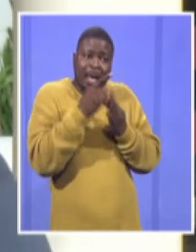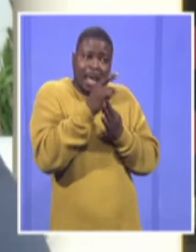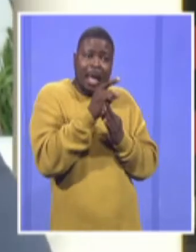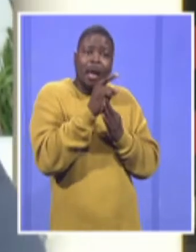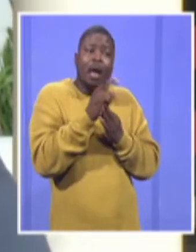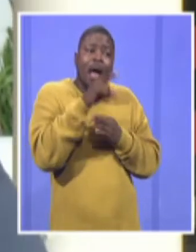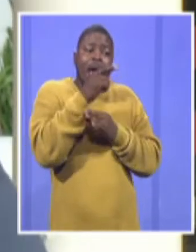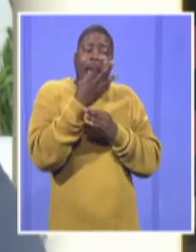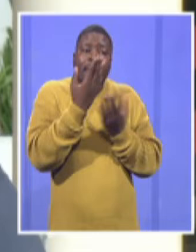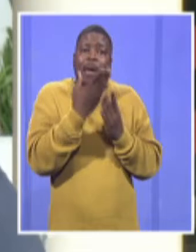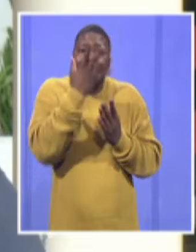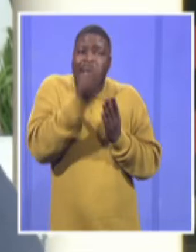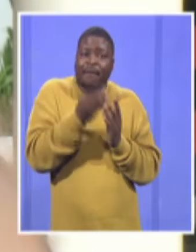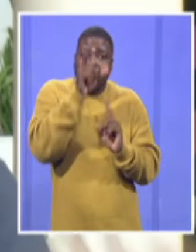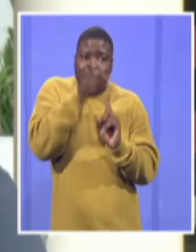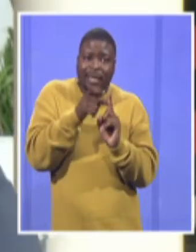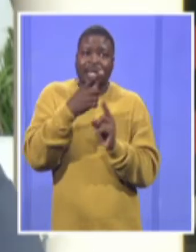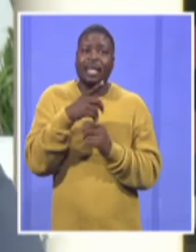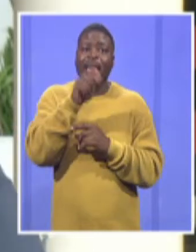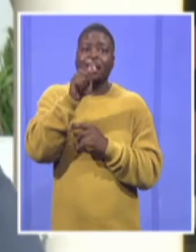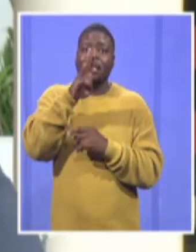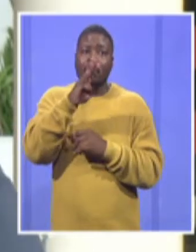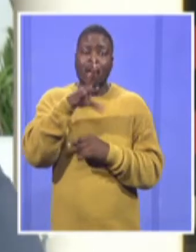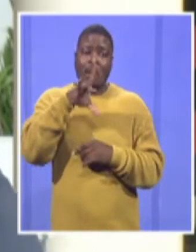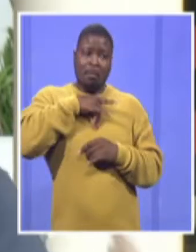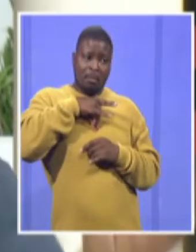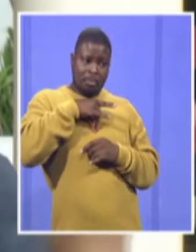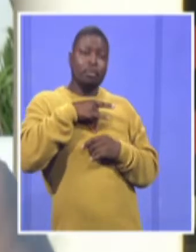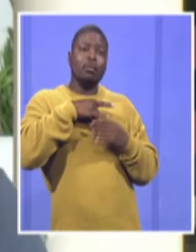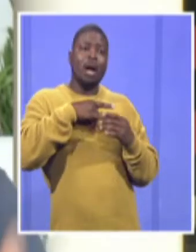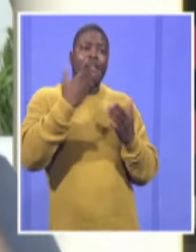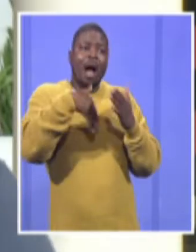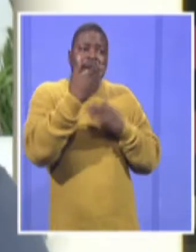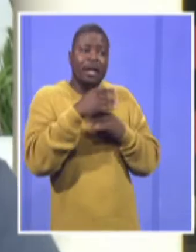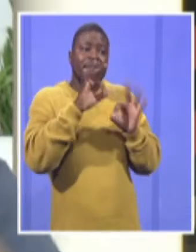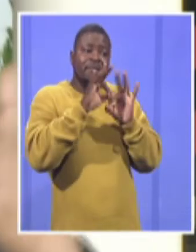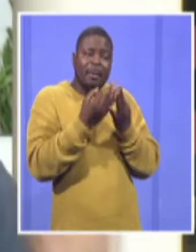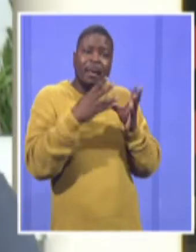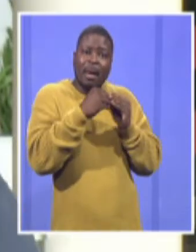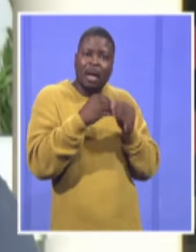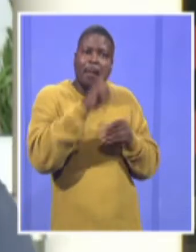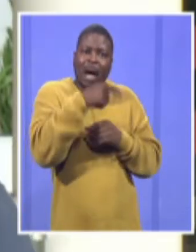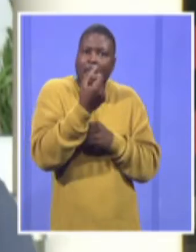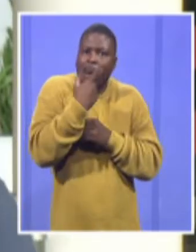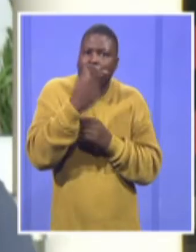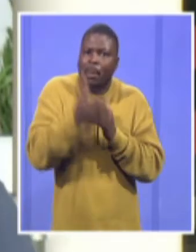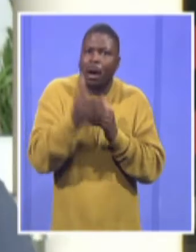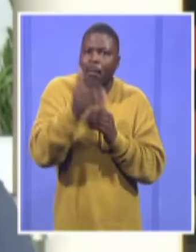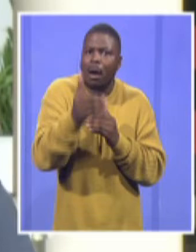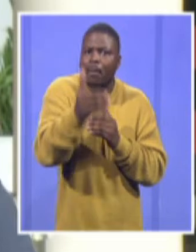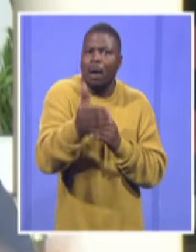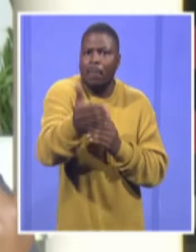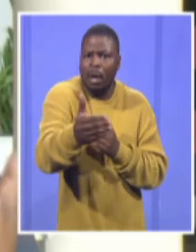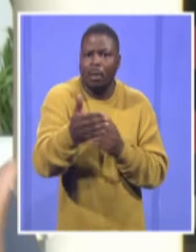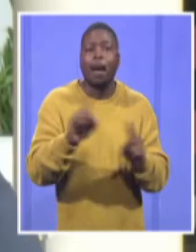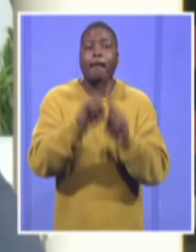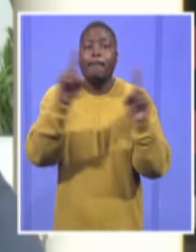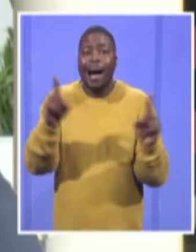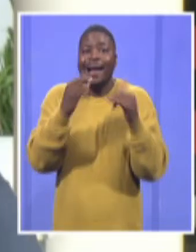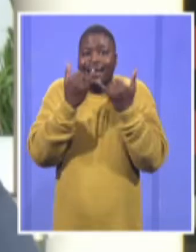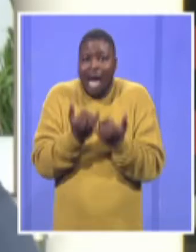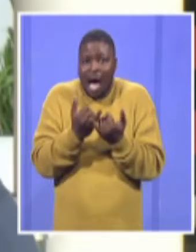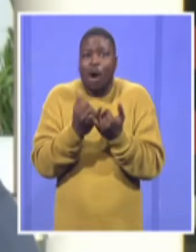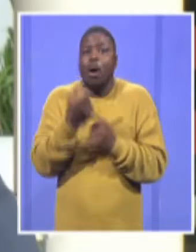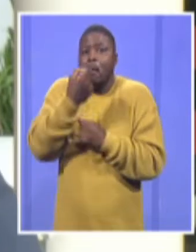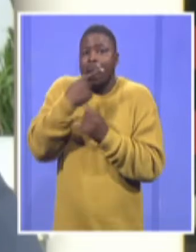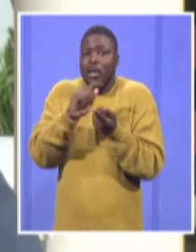people sometimes they are unable to take them until they are infected with TB, and also it causes a multi-drug resistance to them. So we are calling